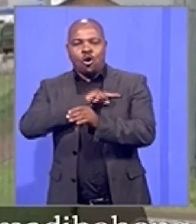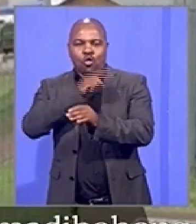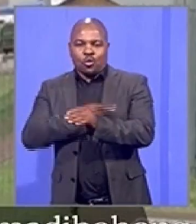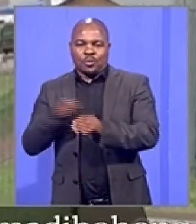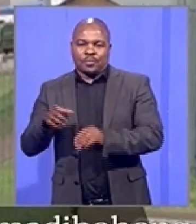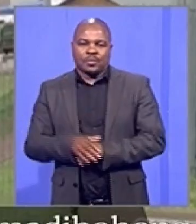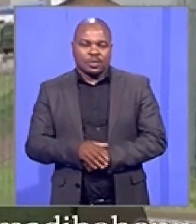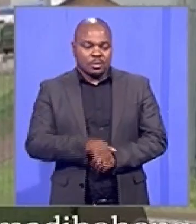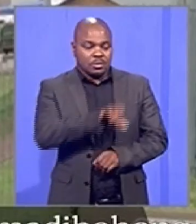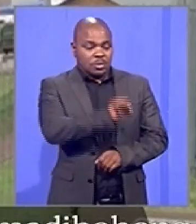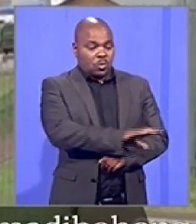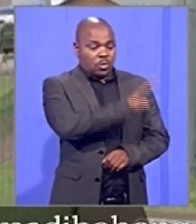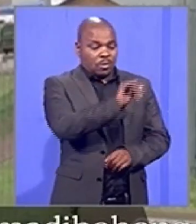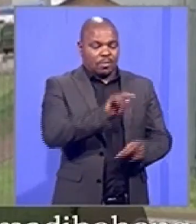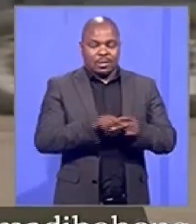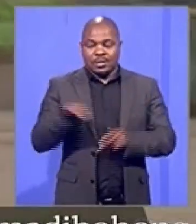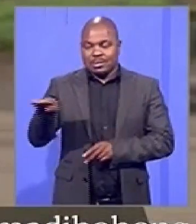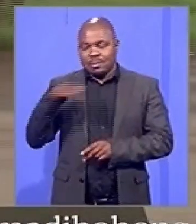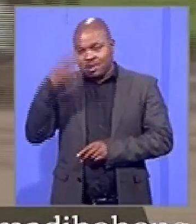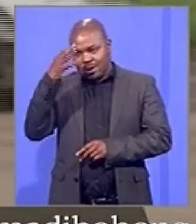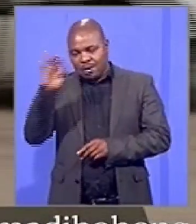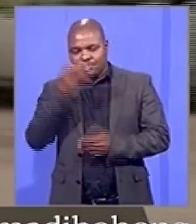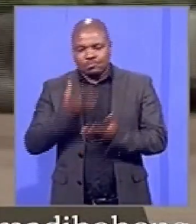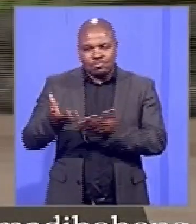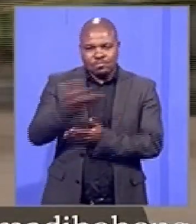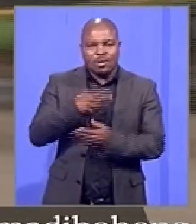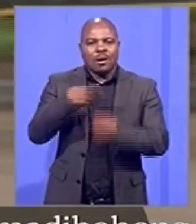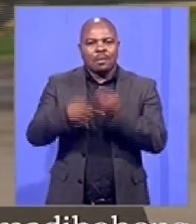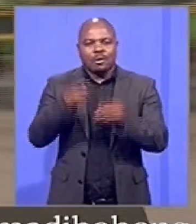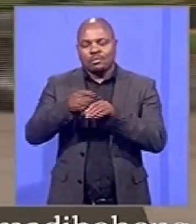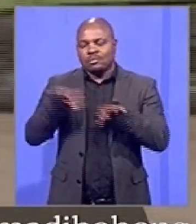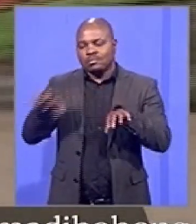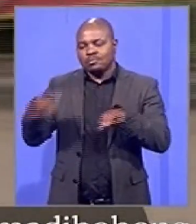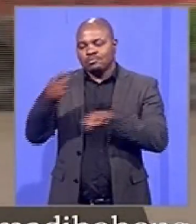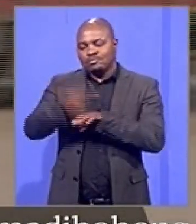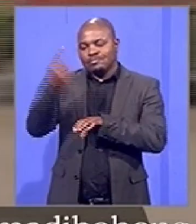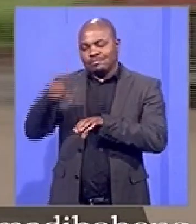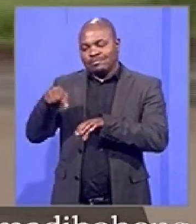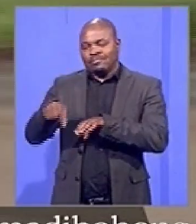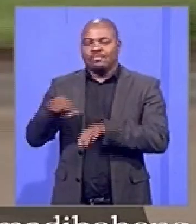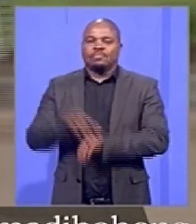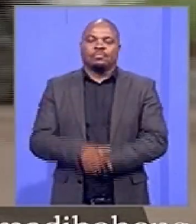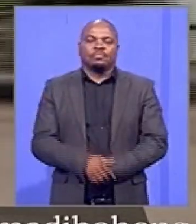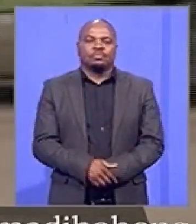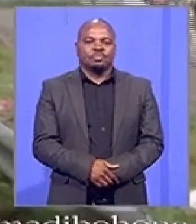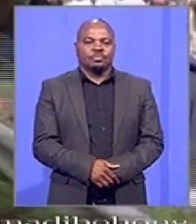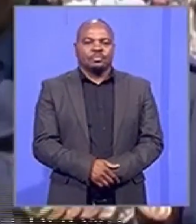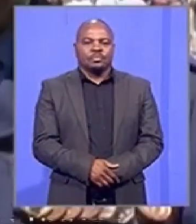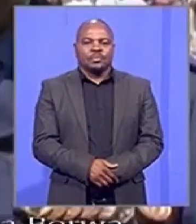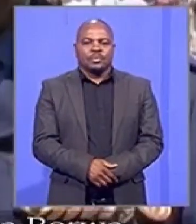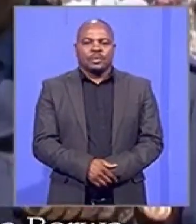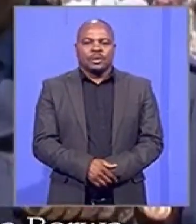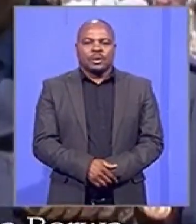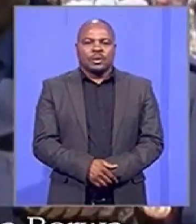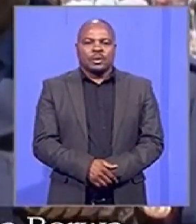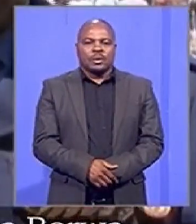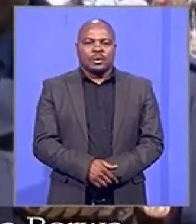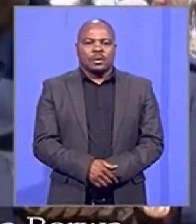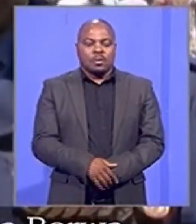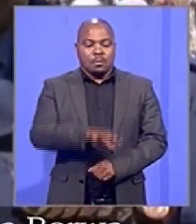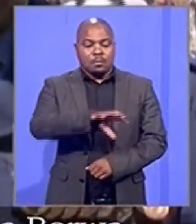Mmuso wa Afrika Borwa le wa Zimbabwe e nka bohato ka mathata madiboho dipakeng tsa ina tse pedi tsena. The provincial